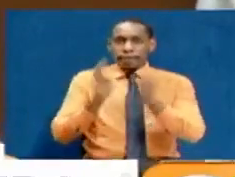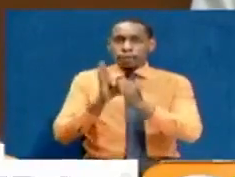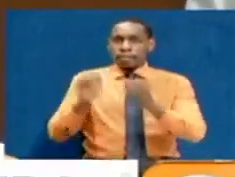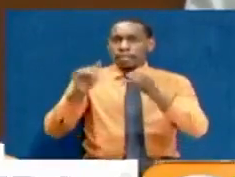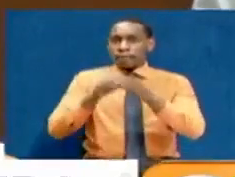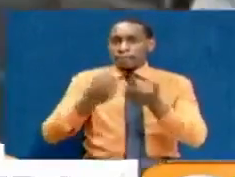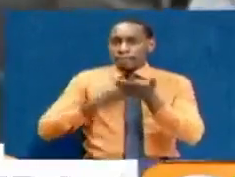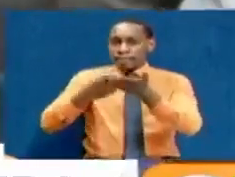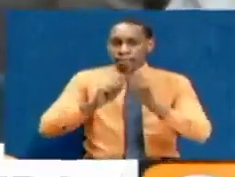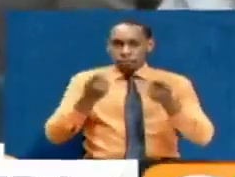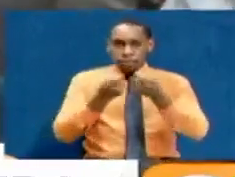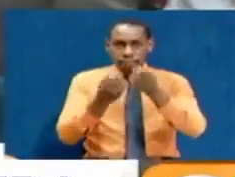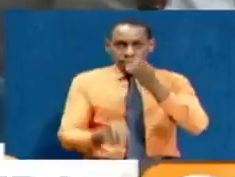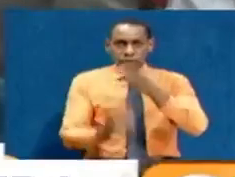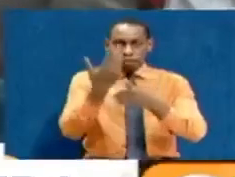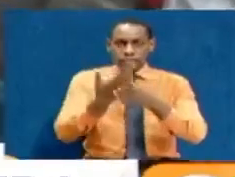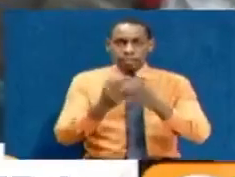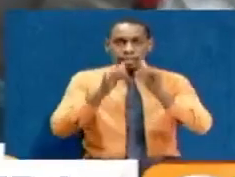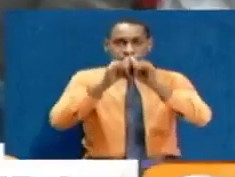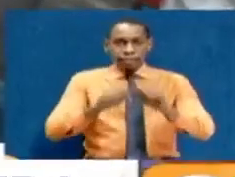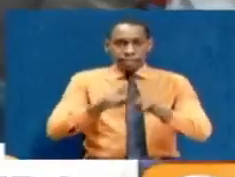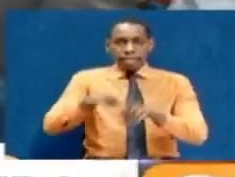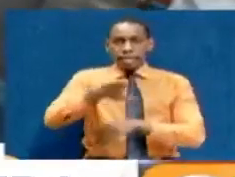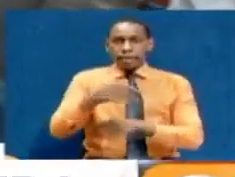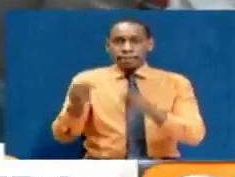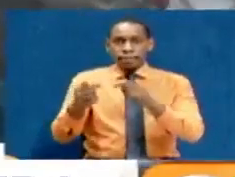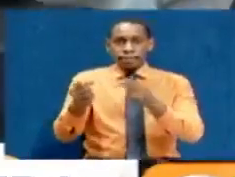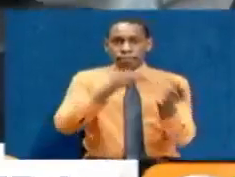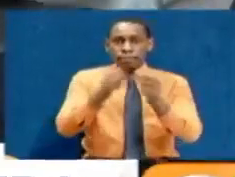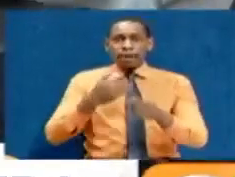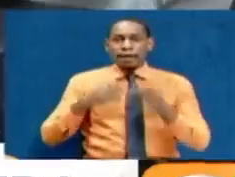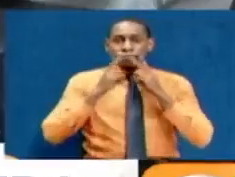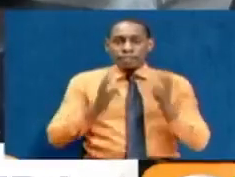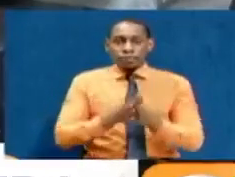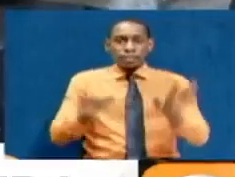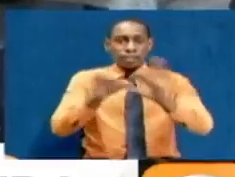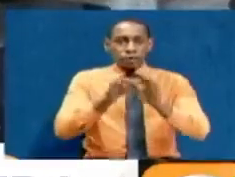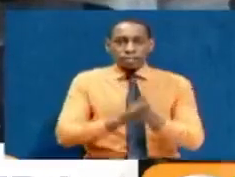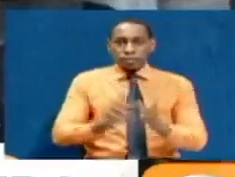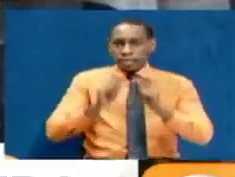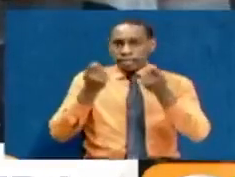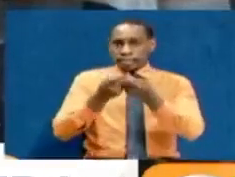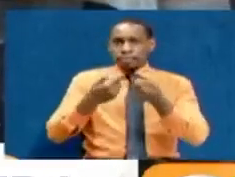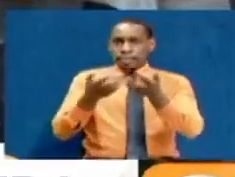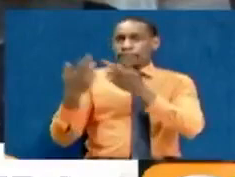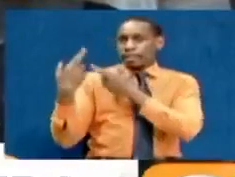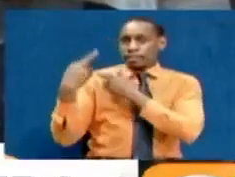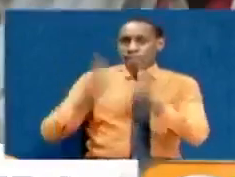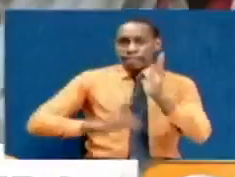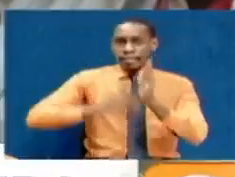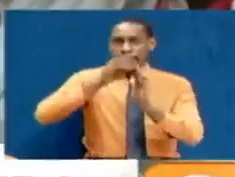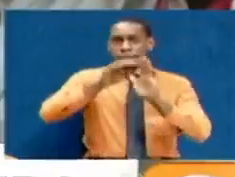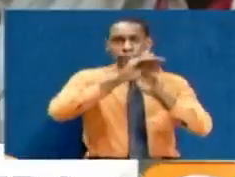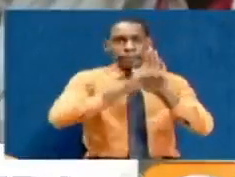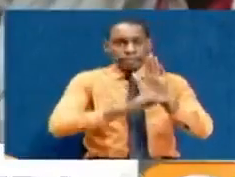14-member negotiation team has been formed to pitch camp in the conflict areas to find peace and cohesion. The team has been tasked with development